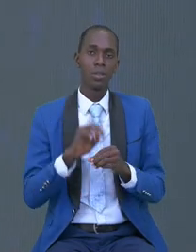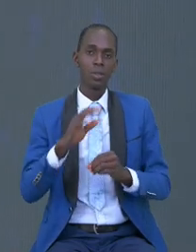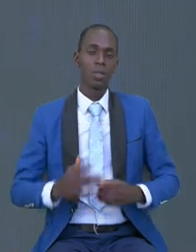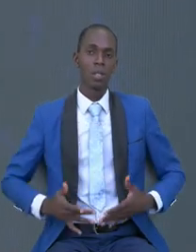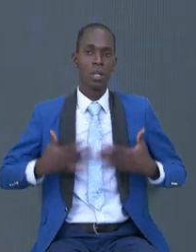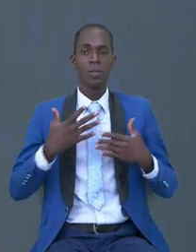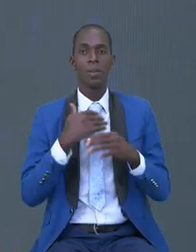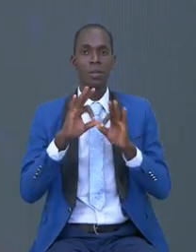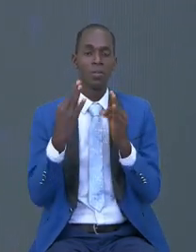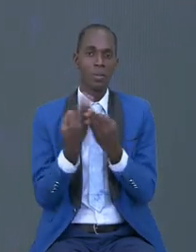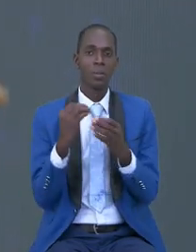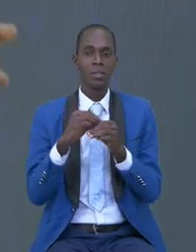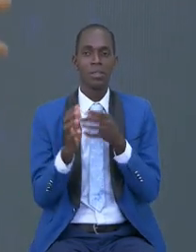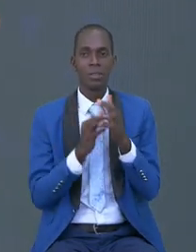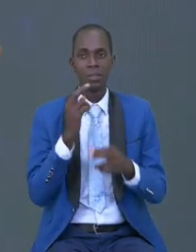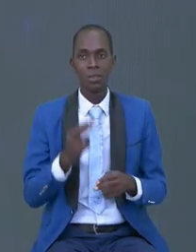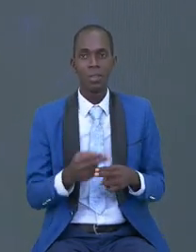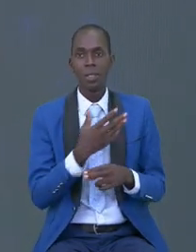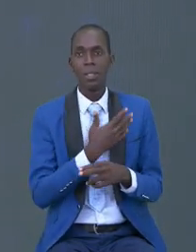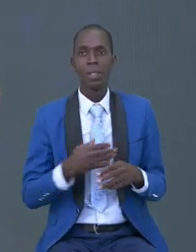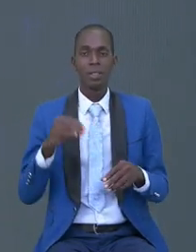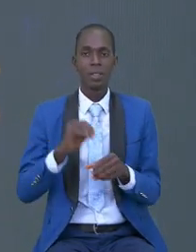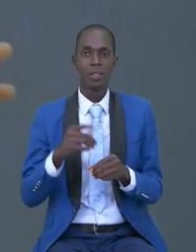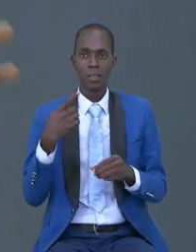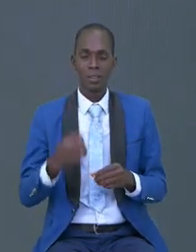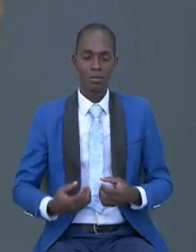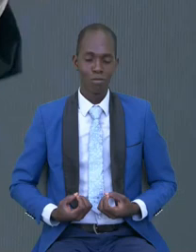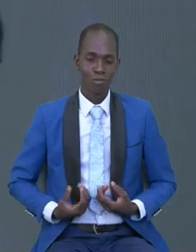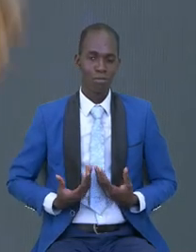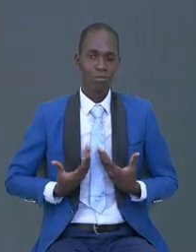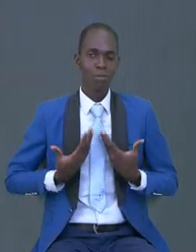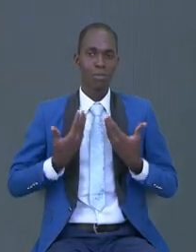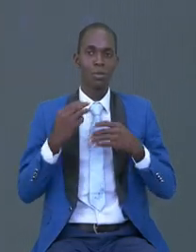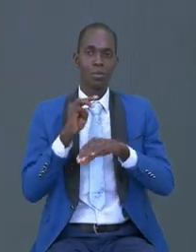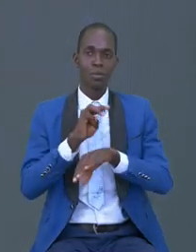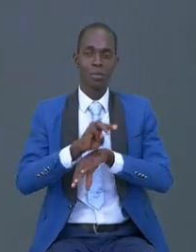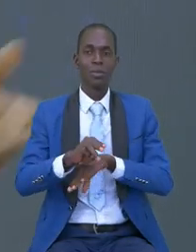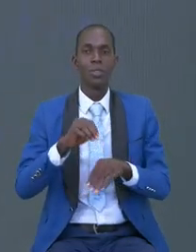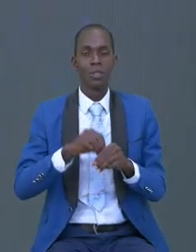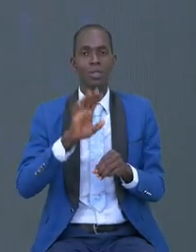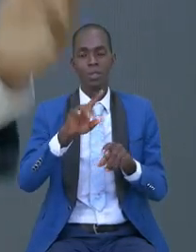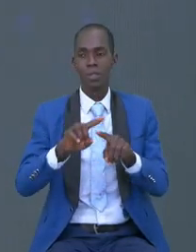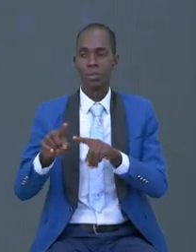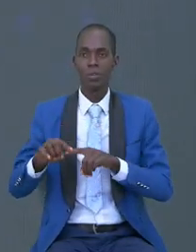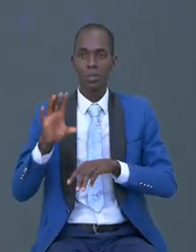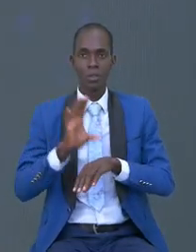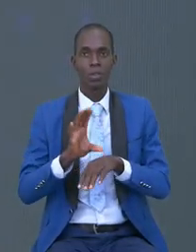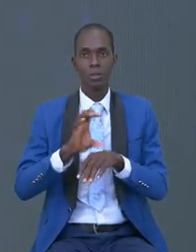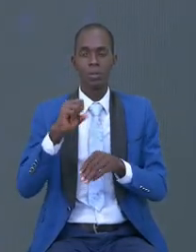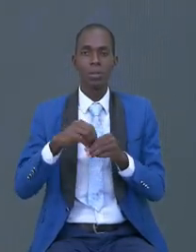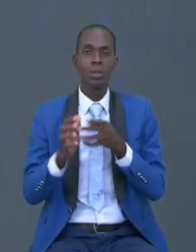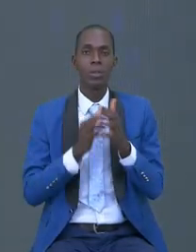family. And in the inspirational ministry in your various churches, in